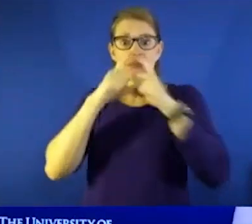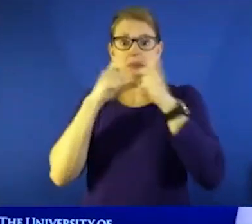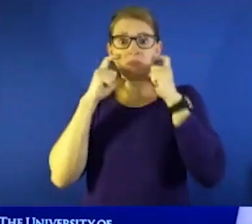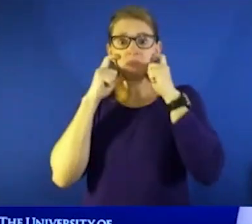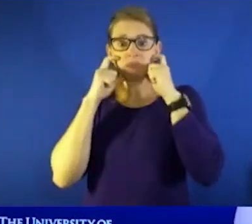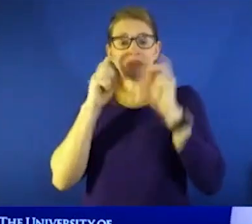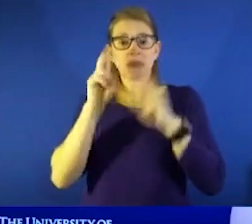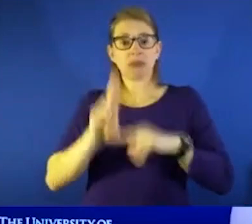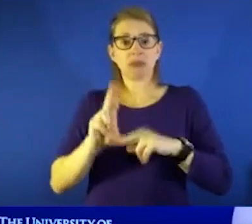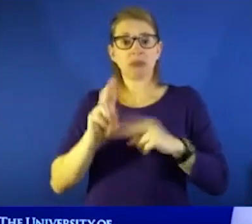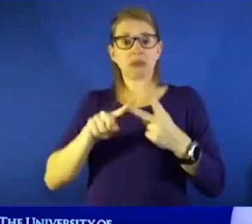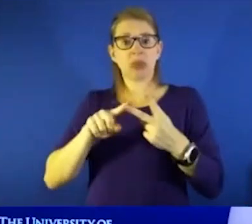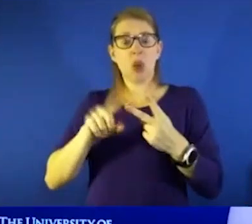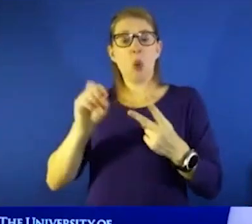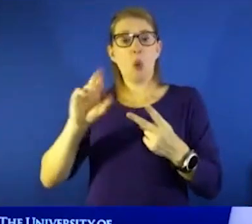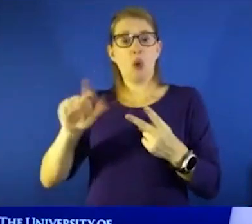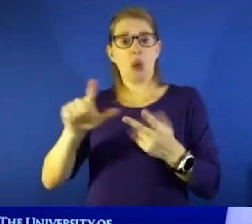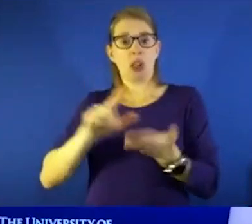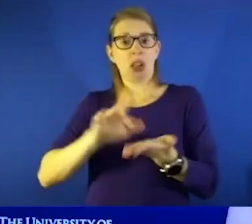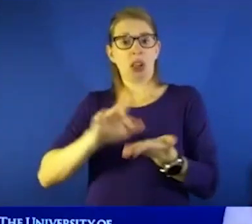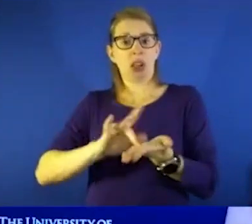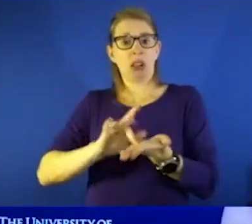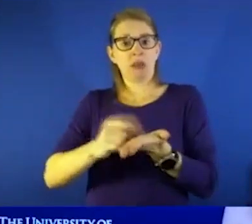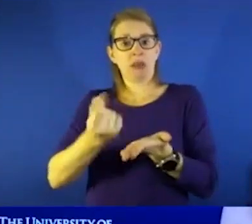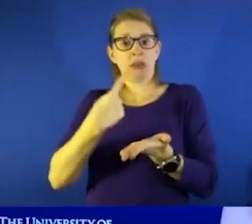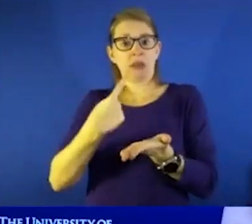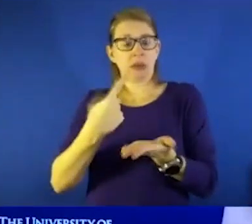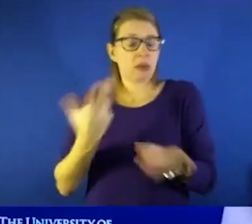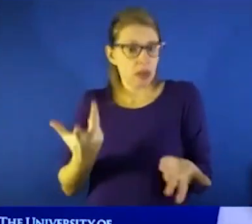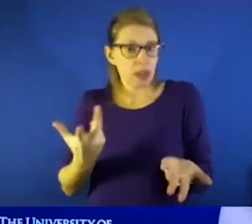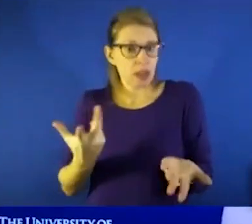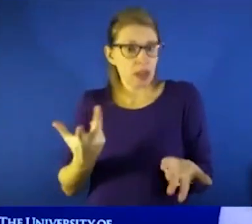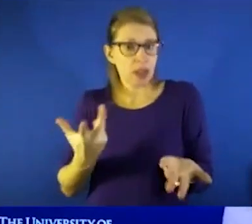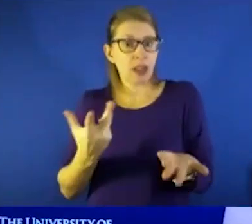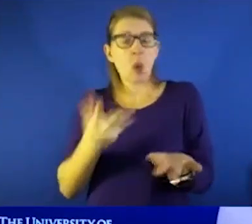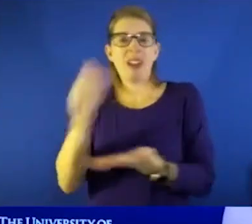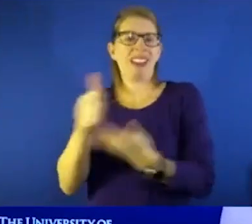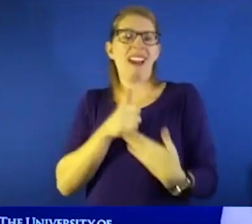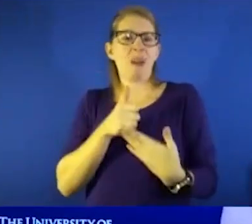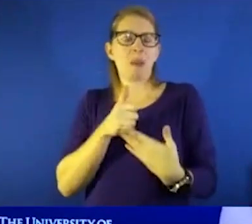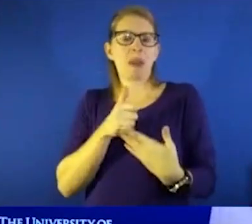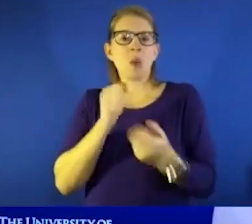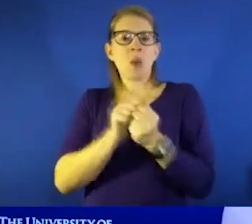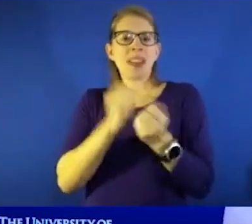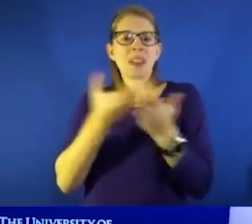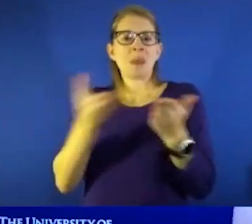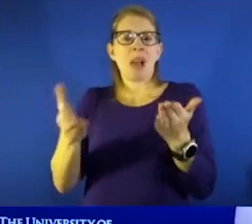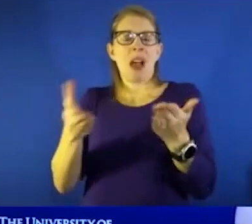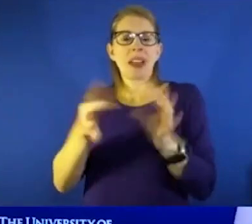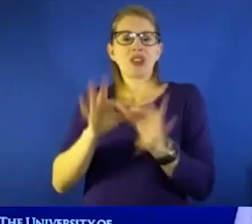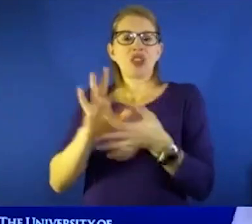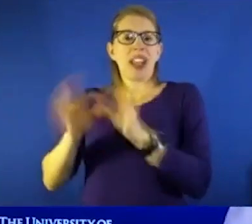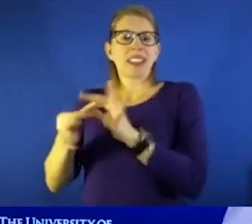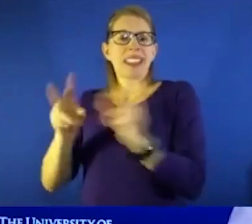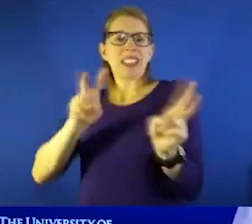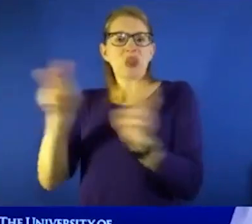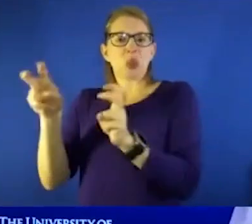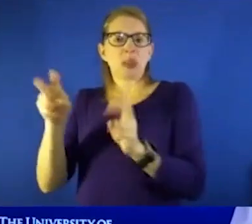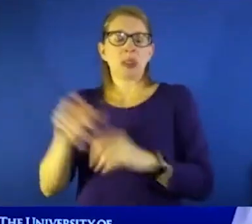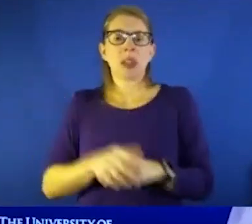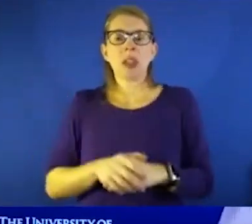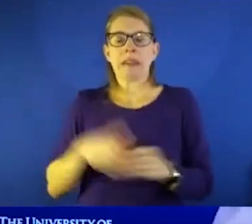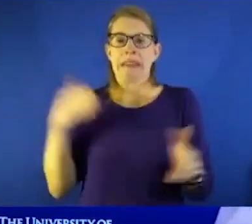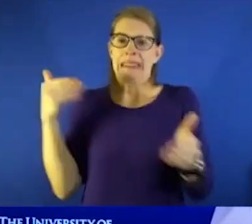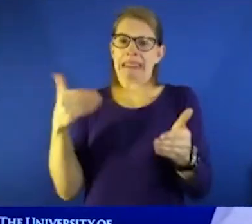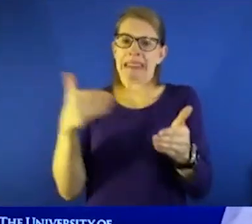economy back on track, start correcting some of these supply chain issues, and really get back to things closer to what they were in